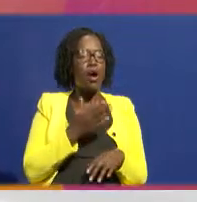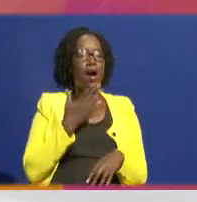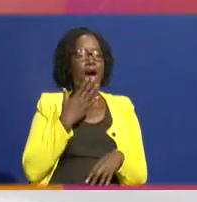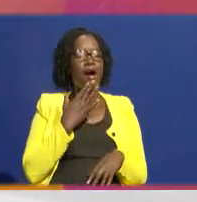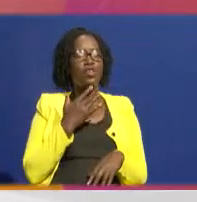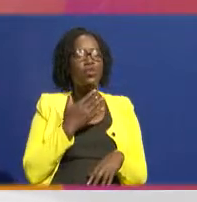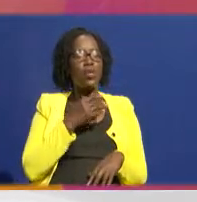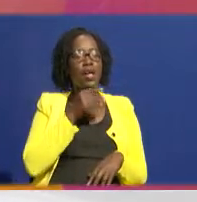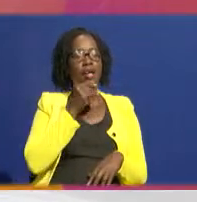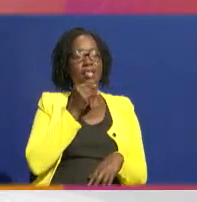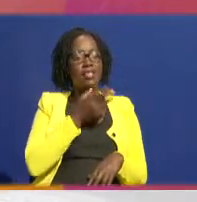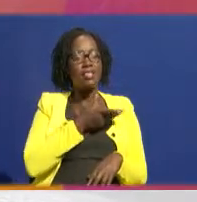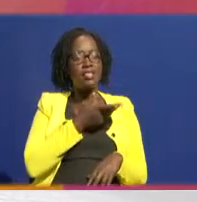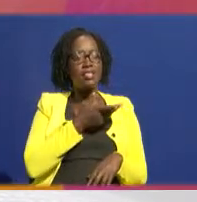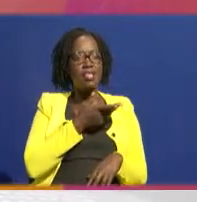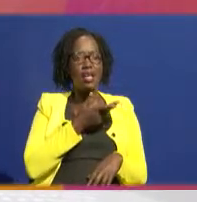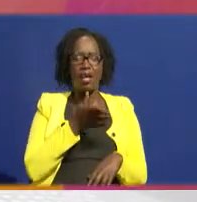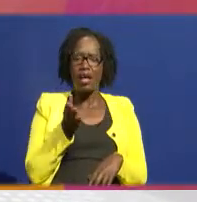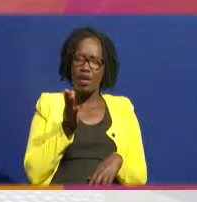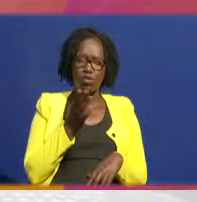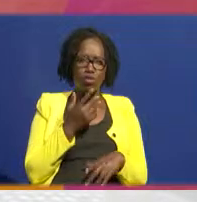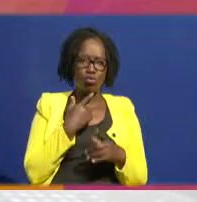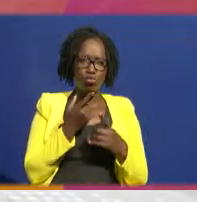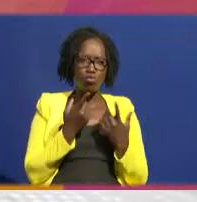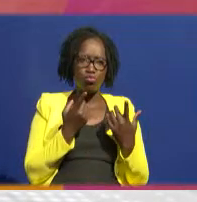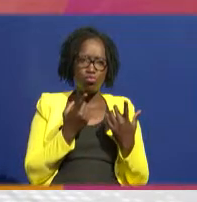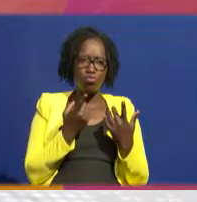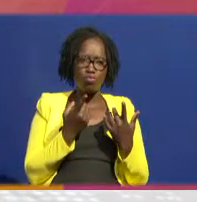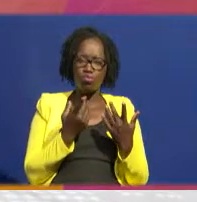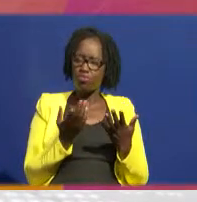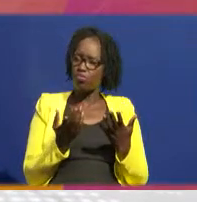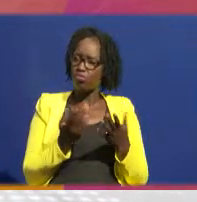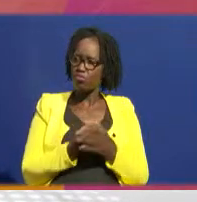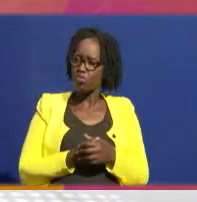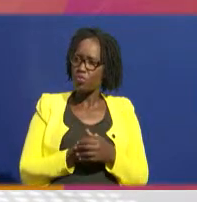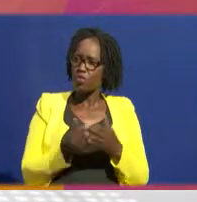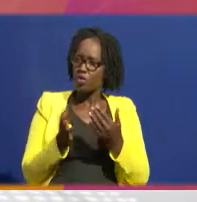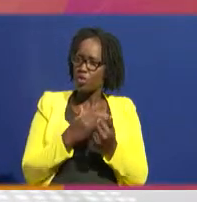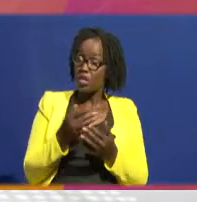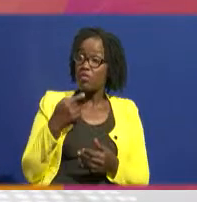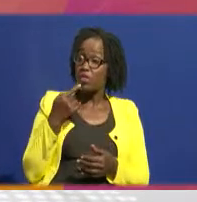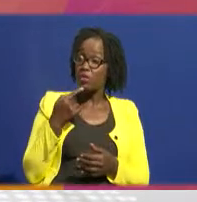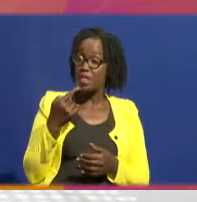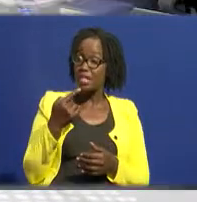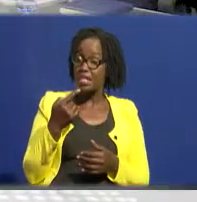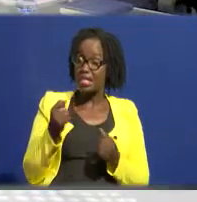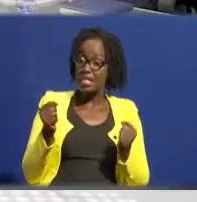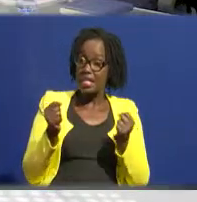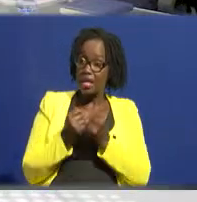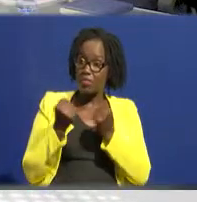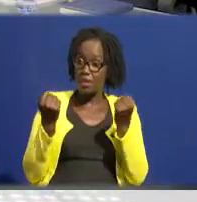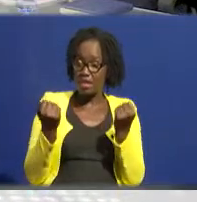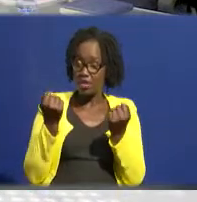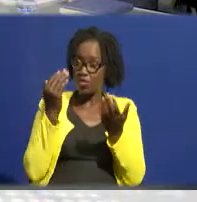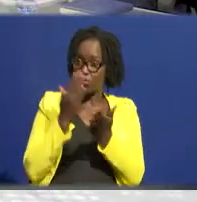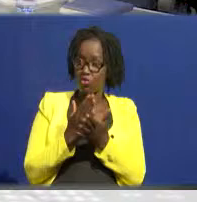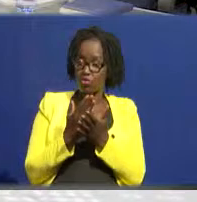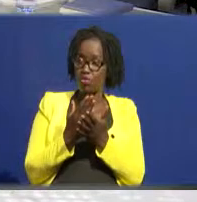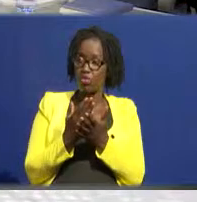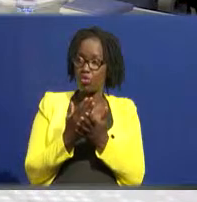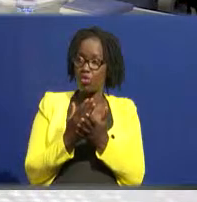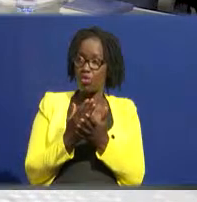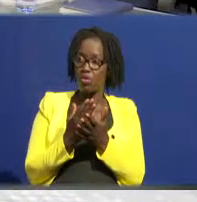Sure. Yes. How do we go about this? Yeah, whatever you're saying actually is happening. It's